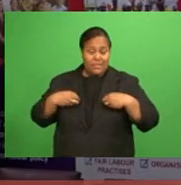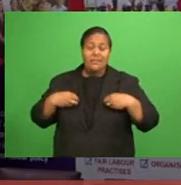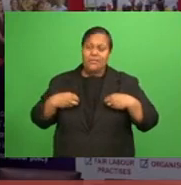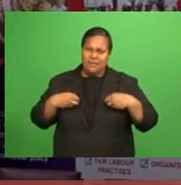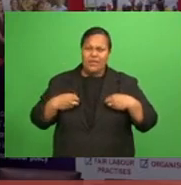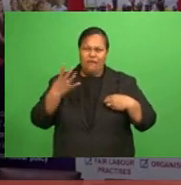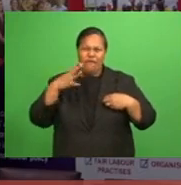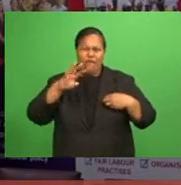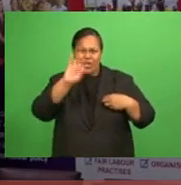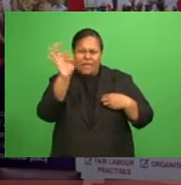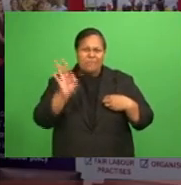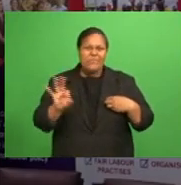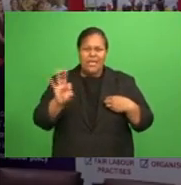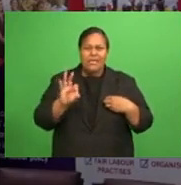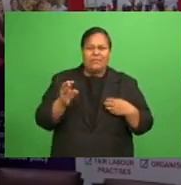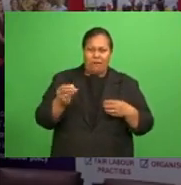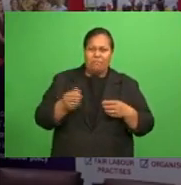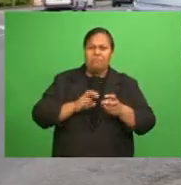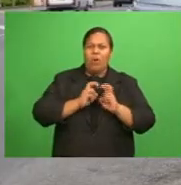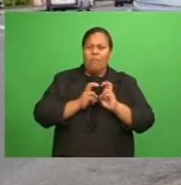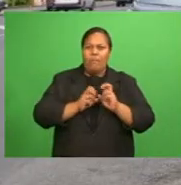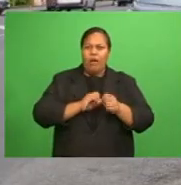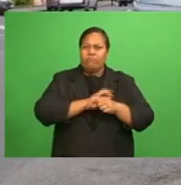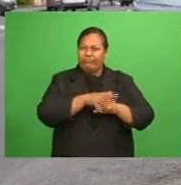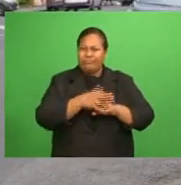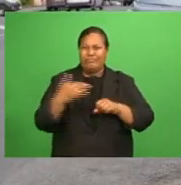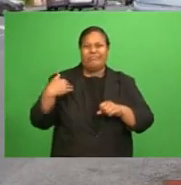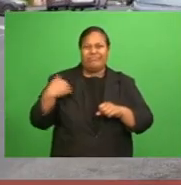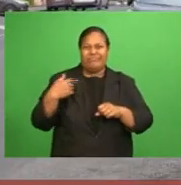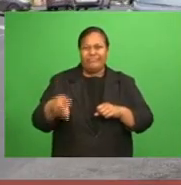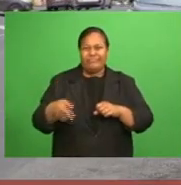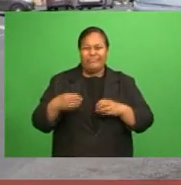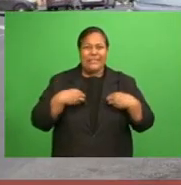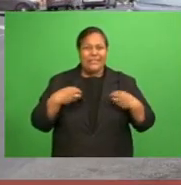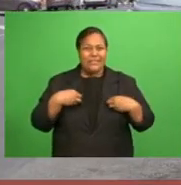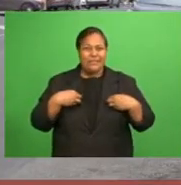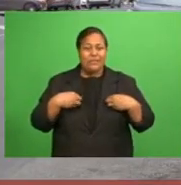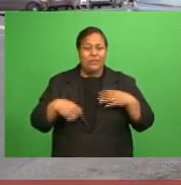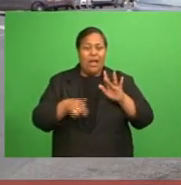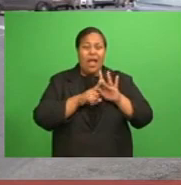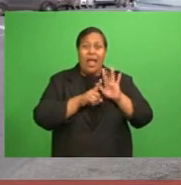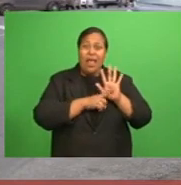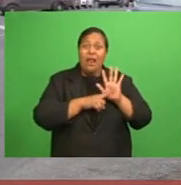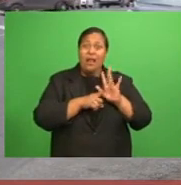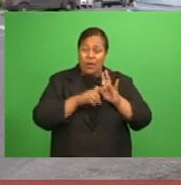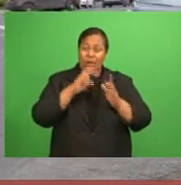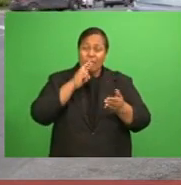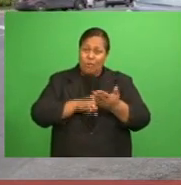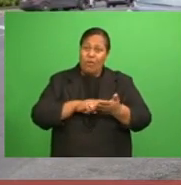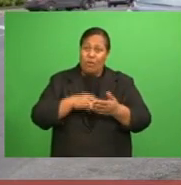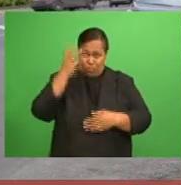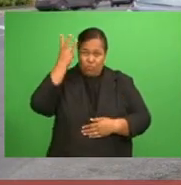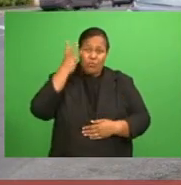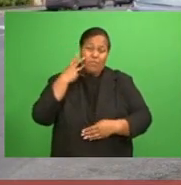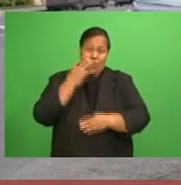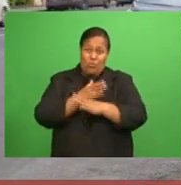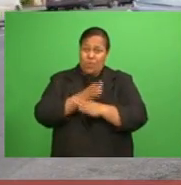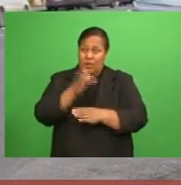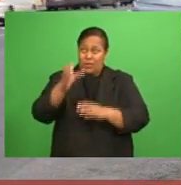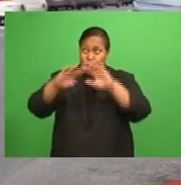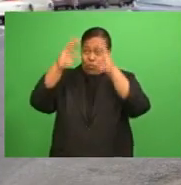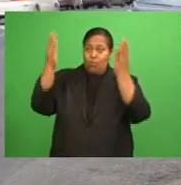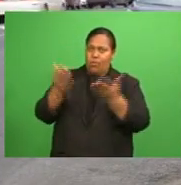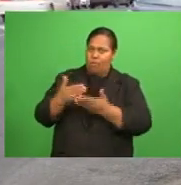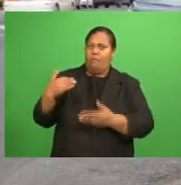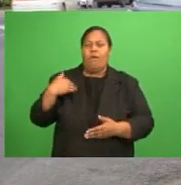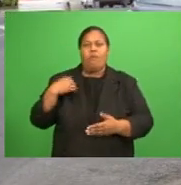have had some sort of disruption to their business. The ILO report also says female workers worldwide have been affected the most,